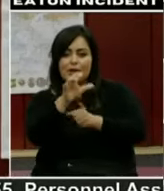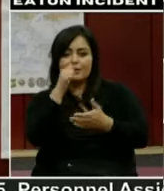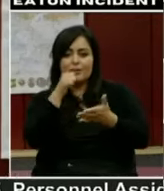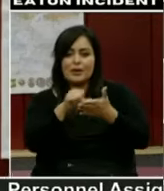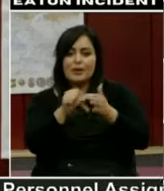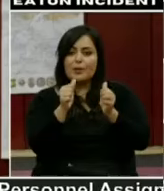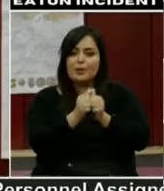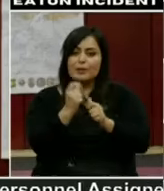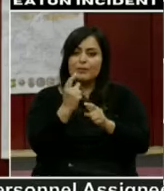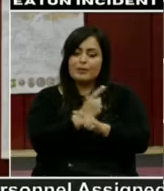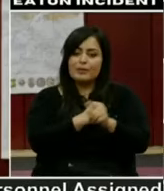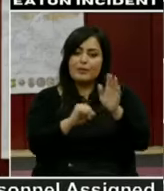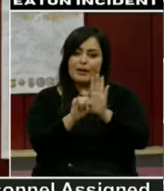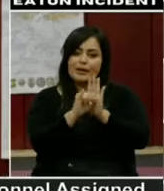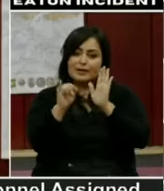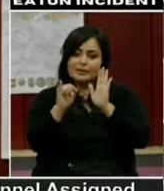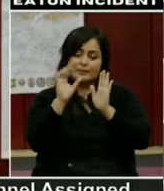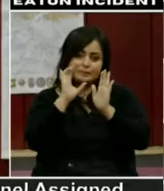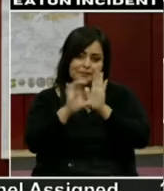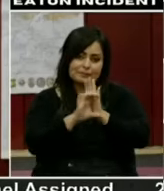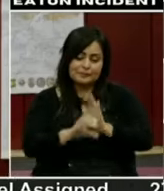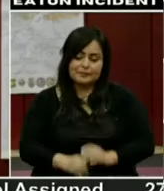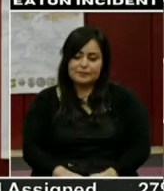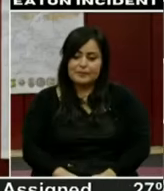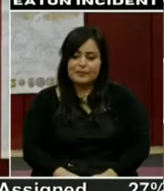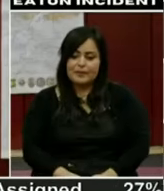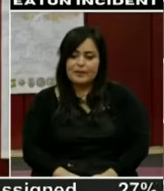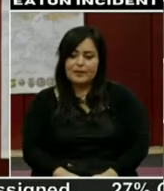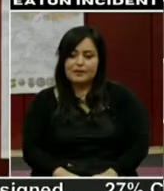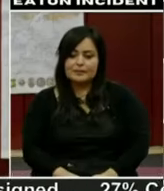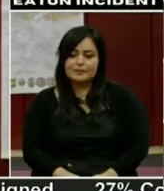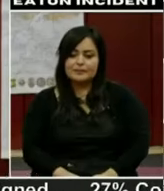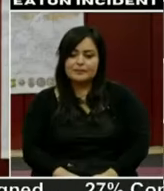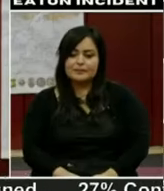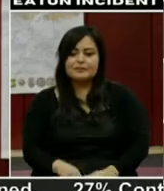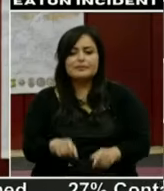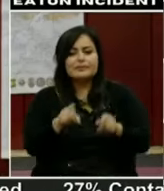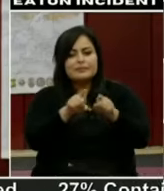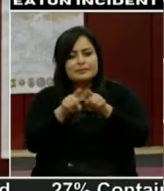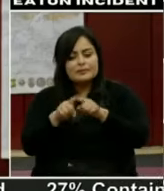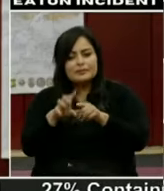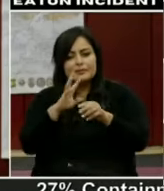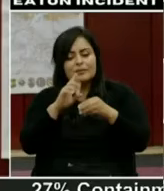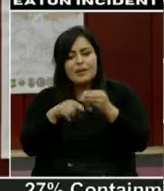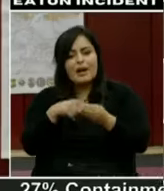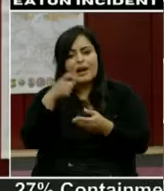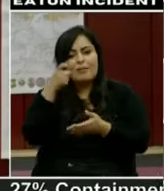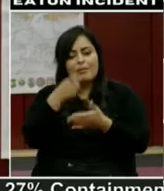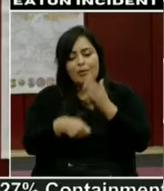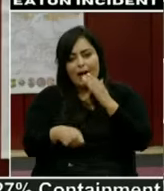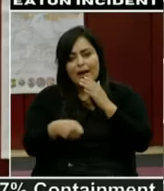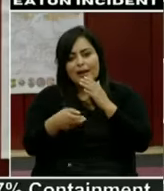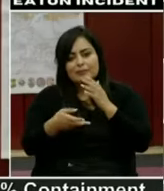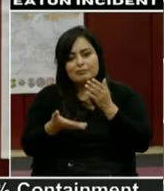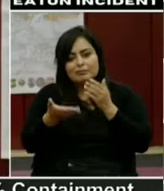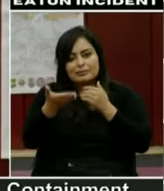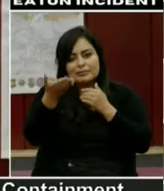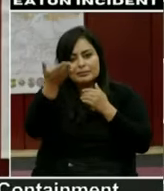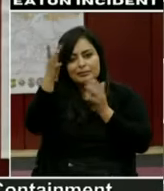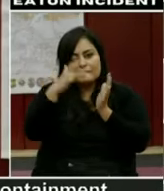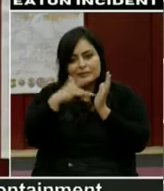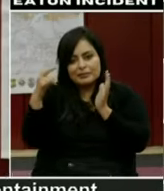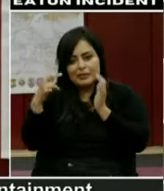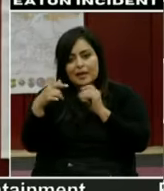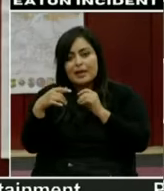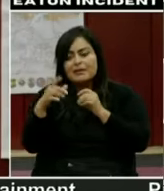photo ID. I wanted to say something about price gouging, because you know there are people who would want to